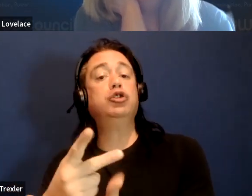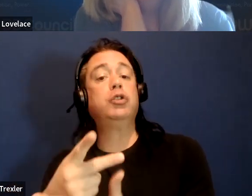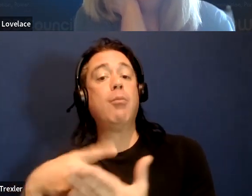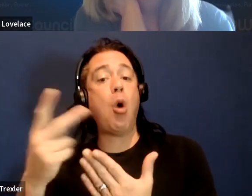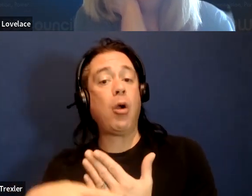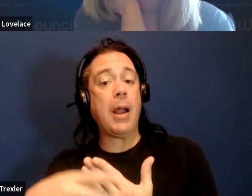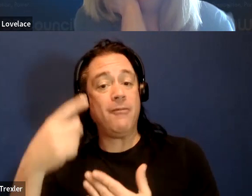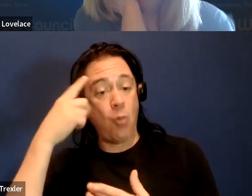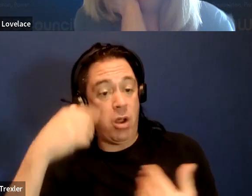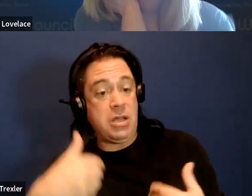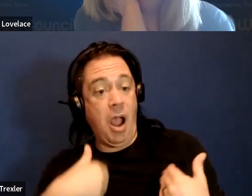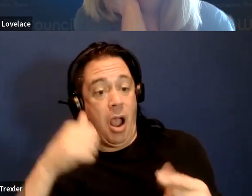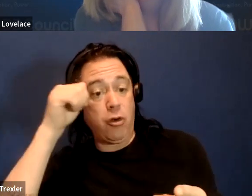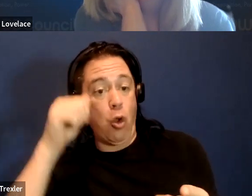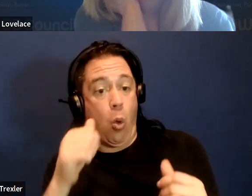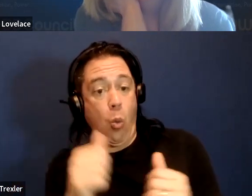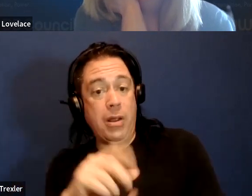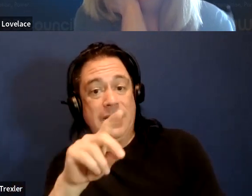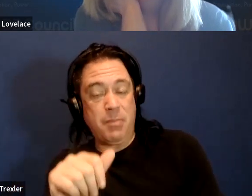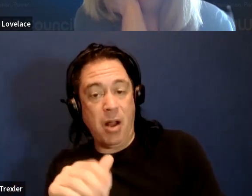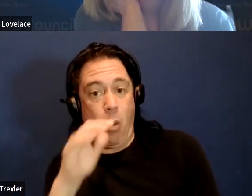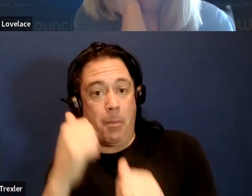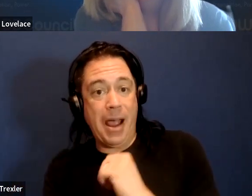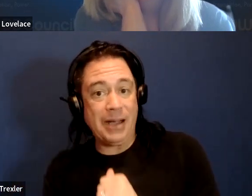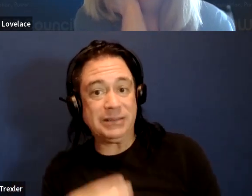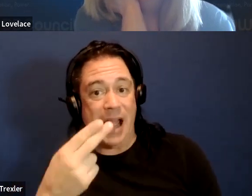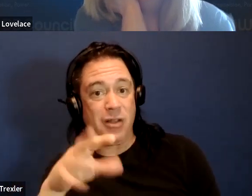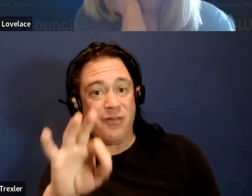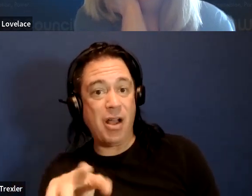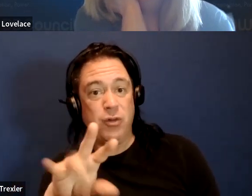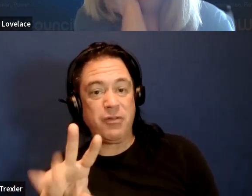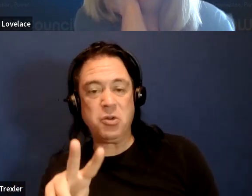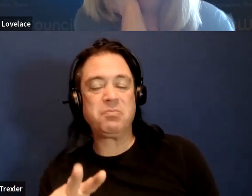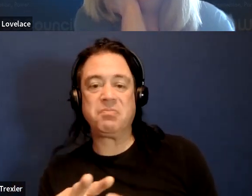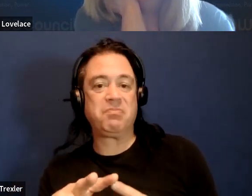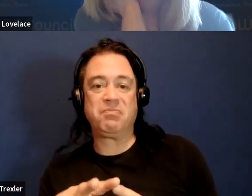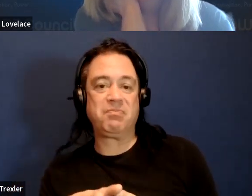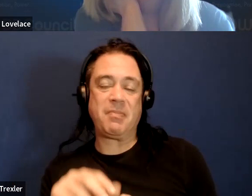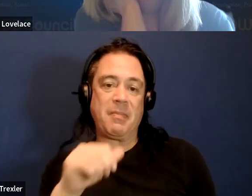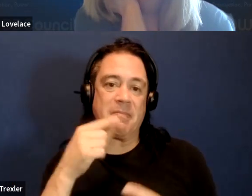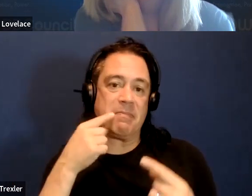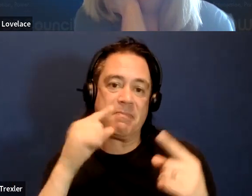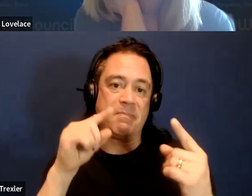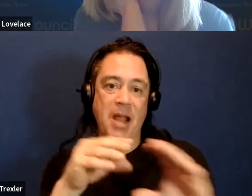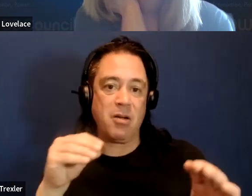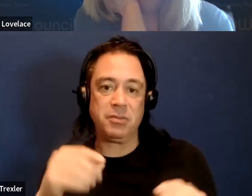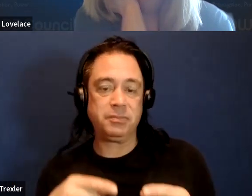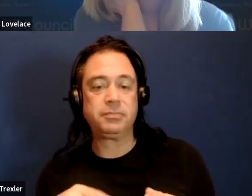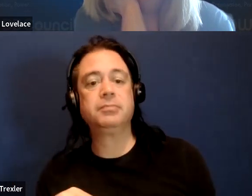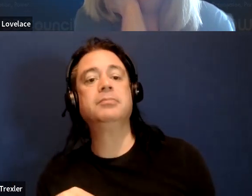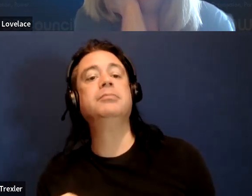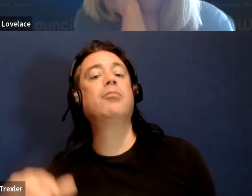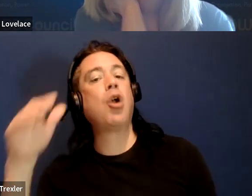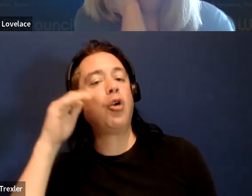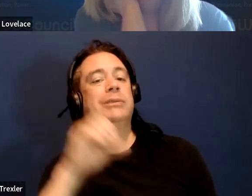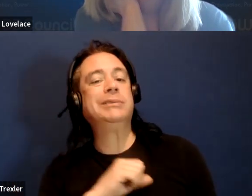for young adults with disabilities would pass House File 252, but it did not make it out of a Senate committee. We've heard the